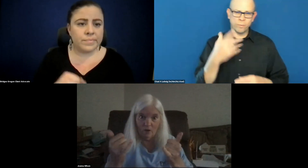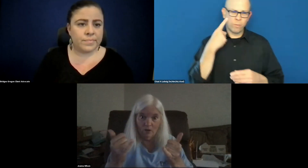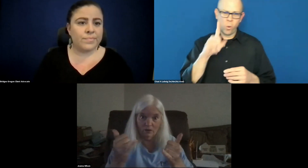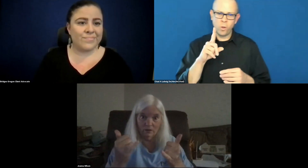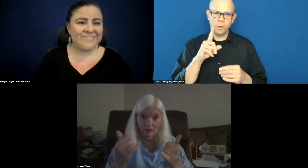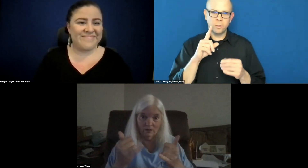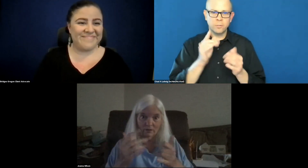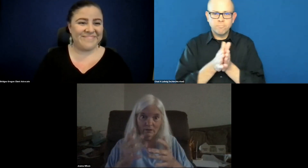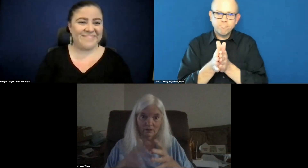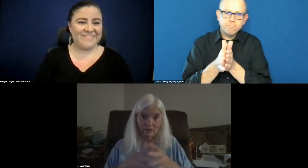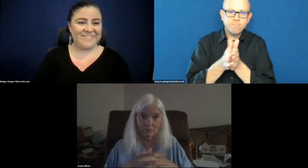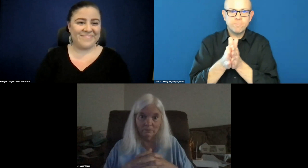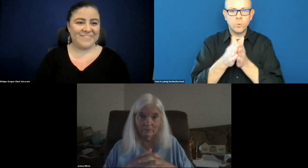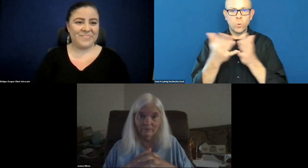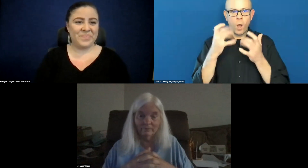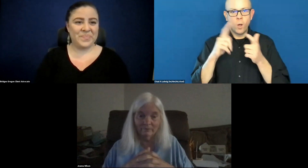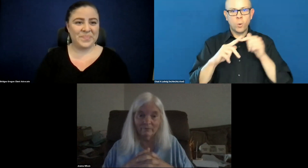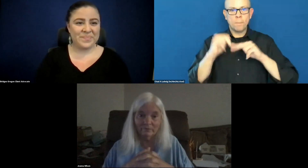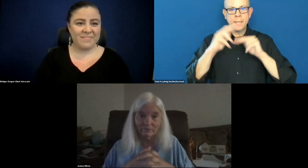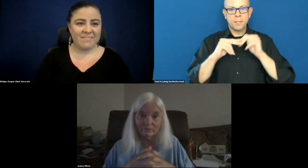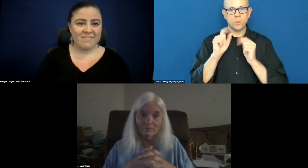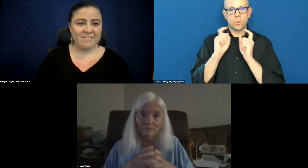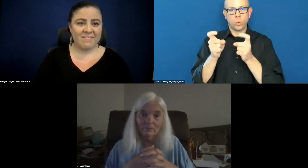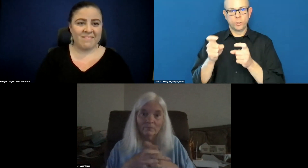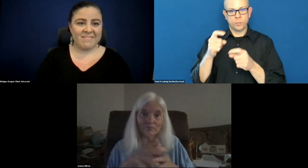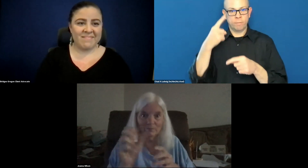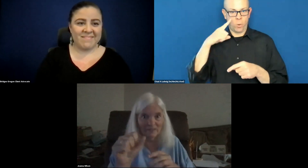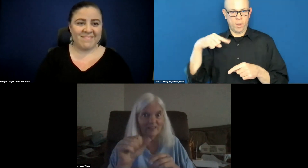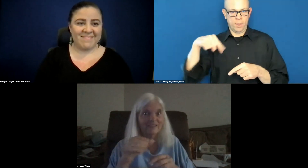open currently? Is that?